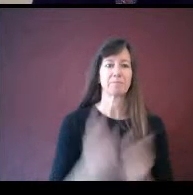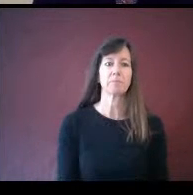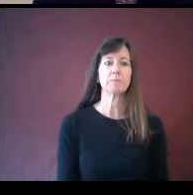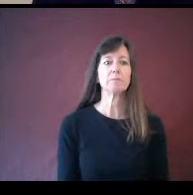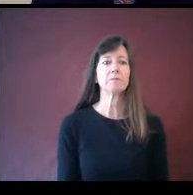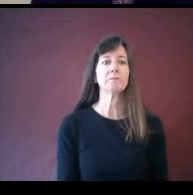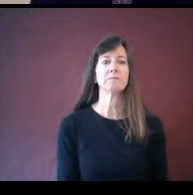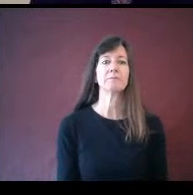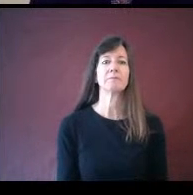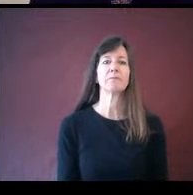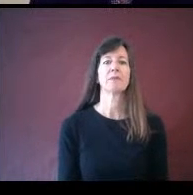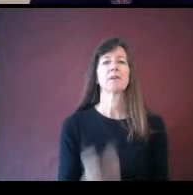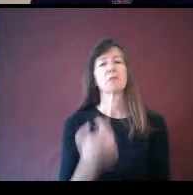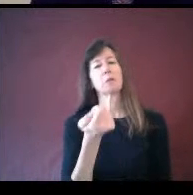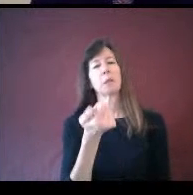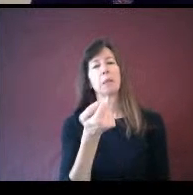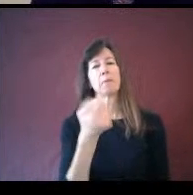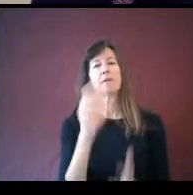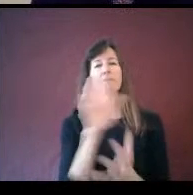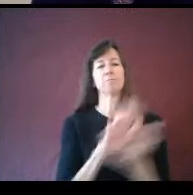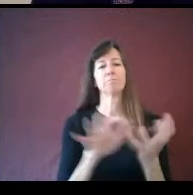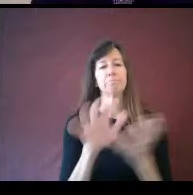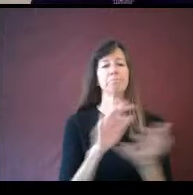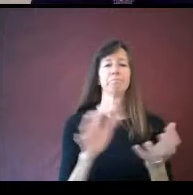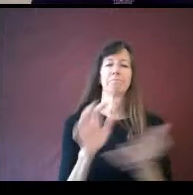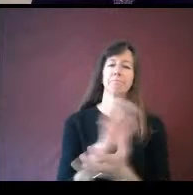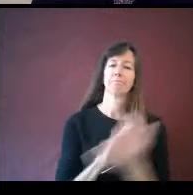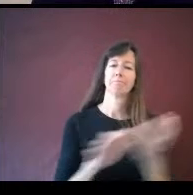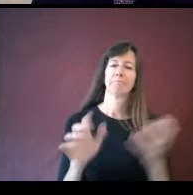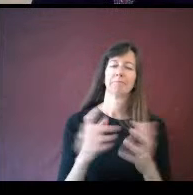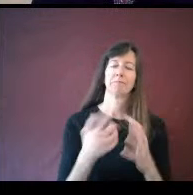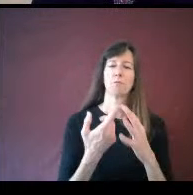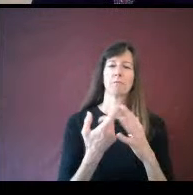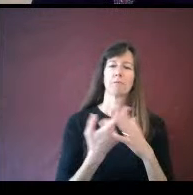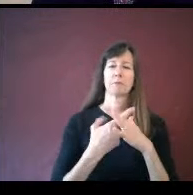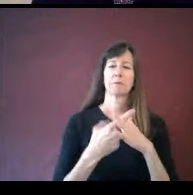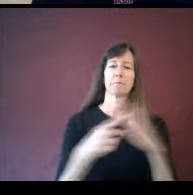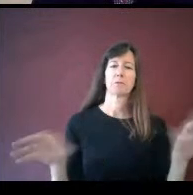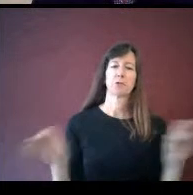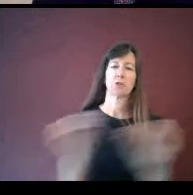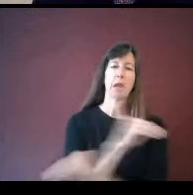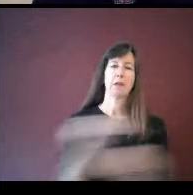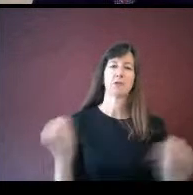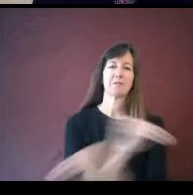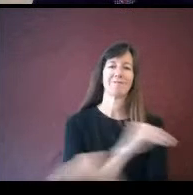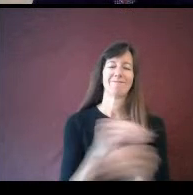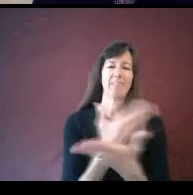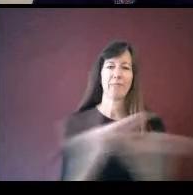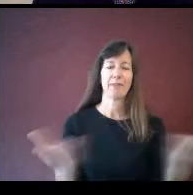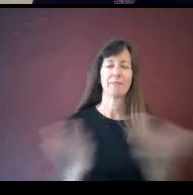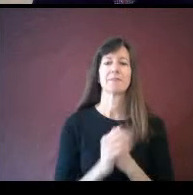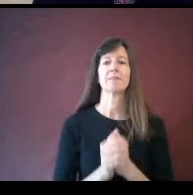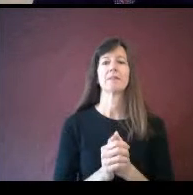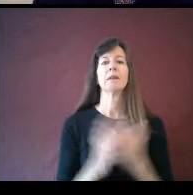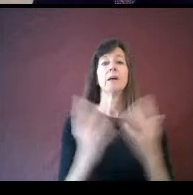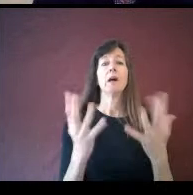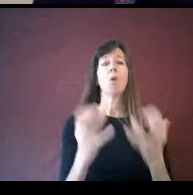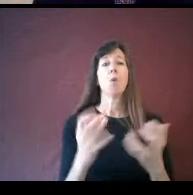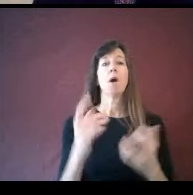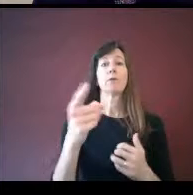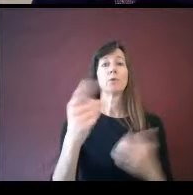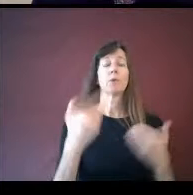just to mix things up a little bit, but also to make sure that we can have all the latest information for you all. We're actually